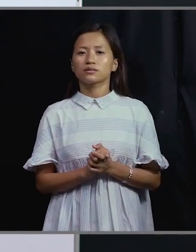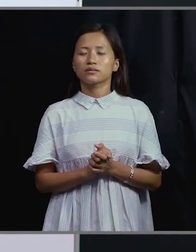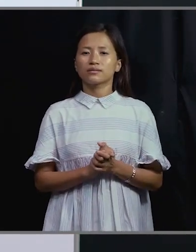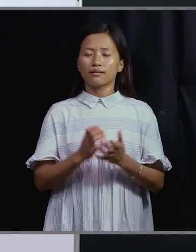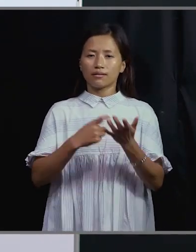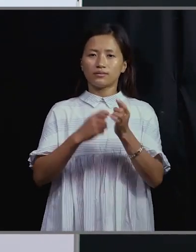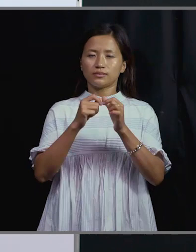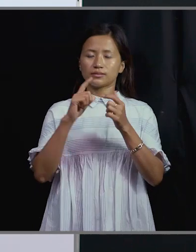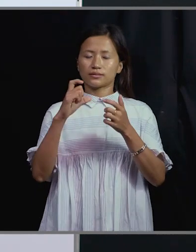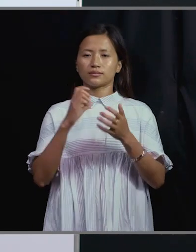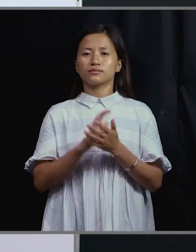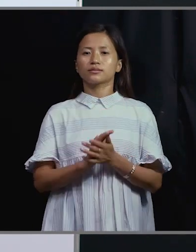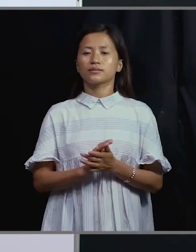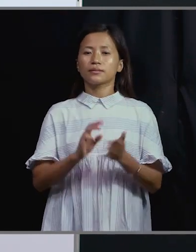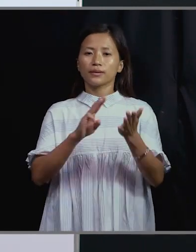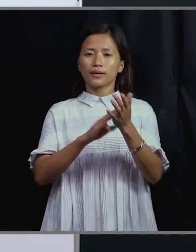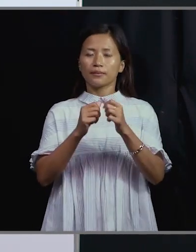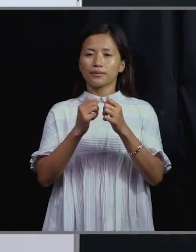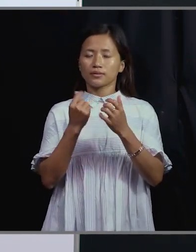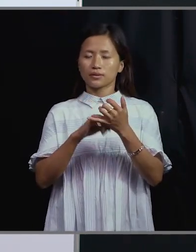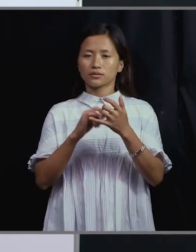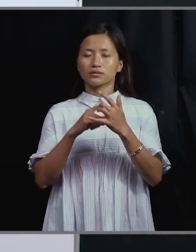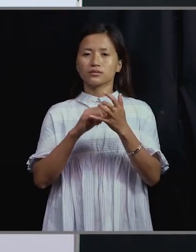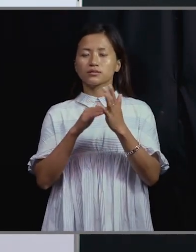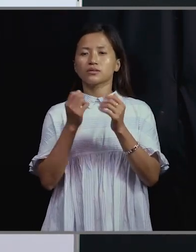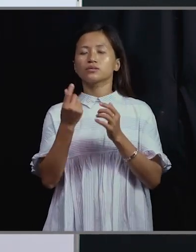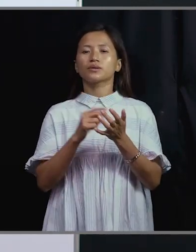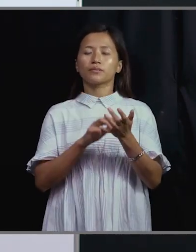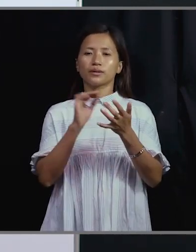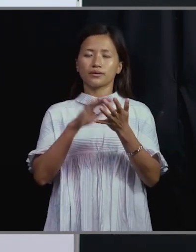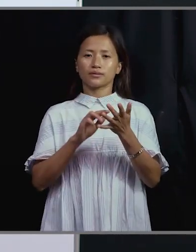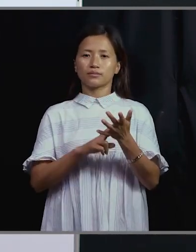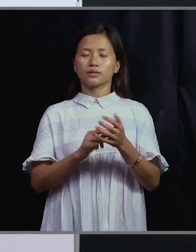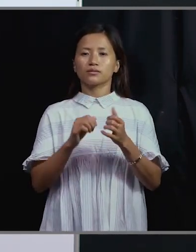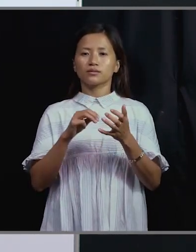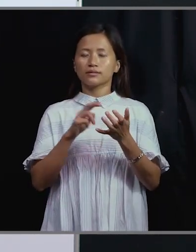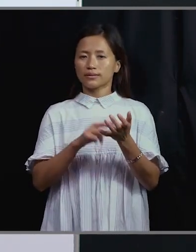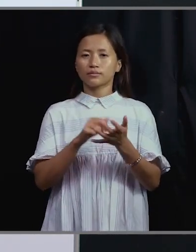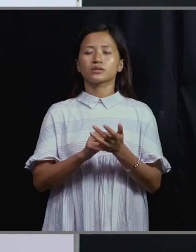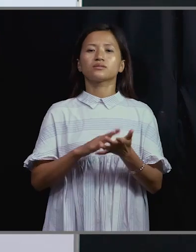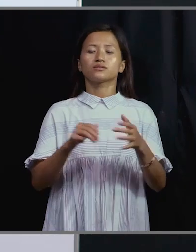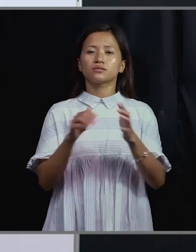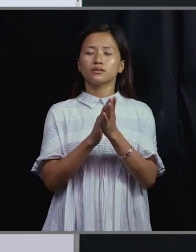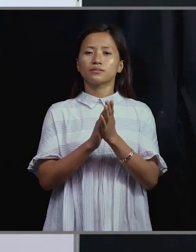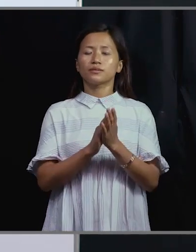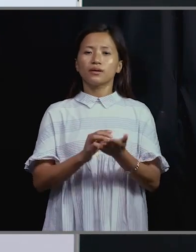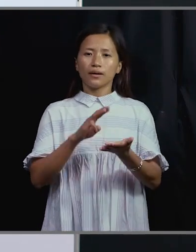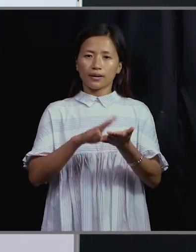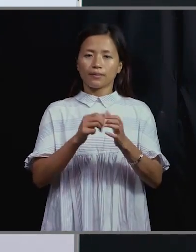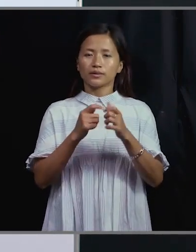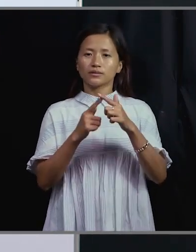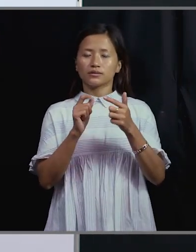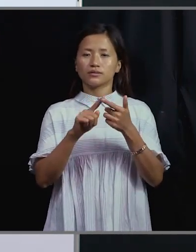react with magnesium metal, then we get a special type of